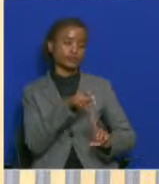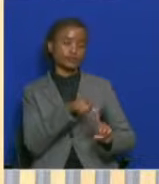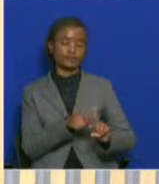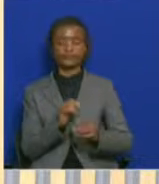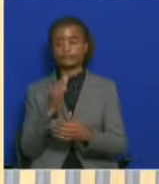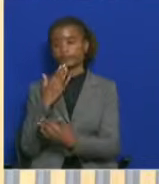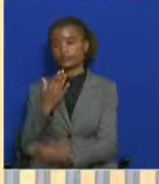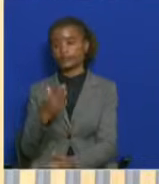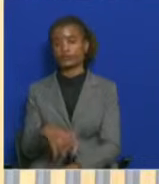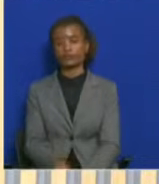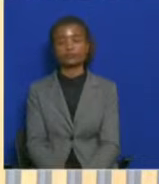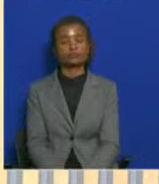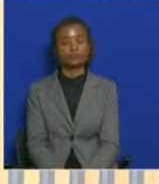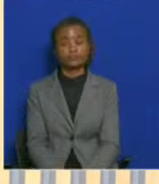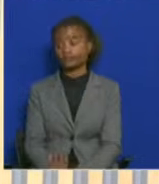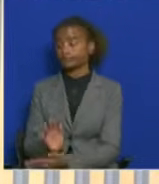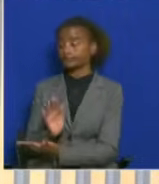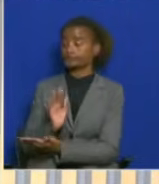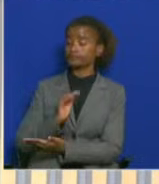Yes, Ms. Hassim.